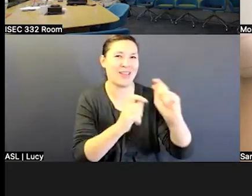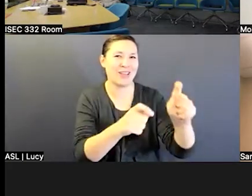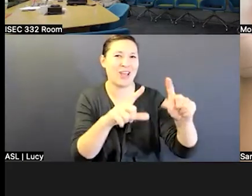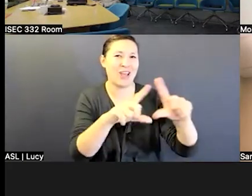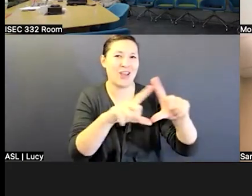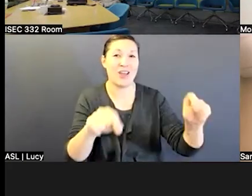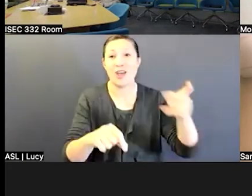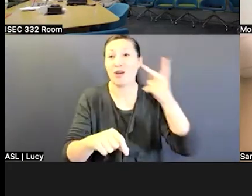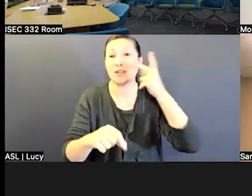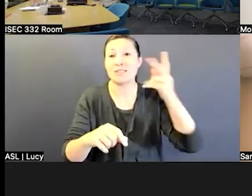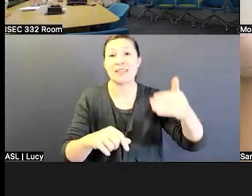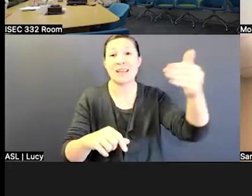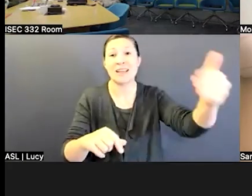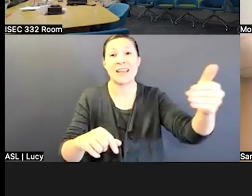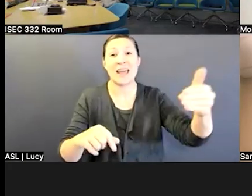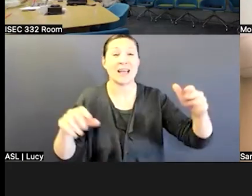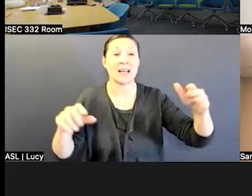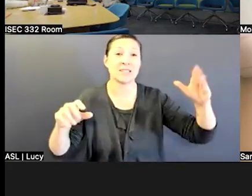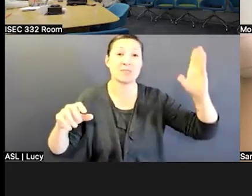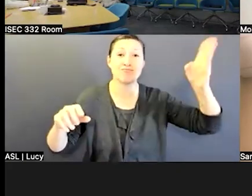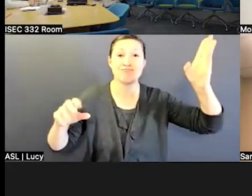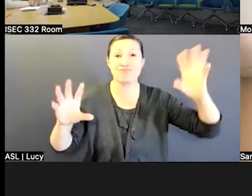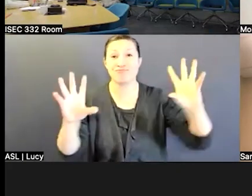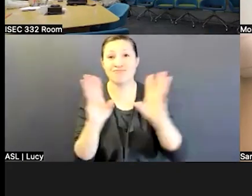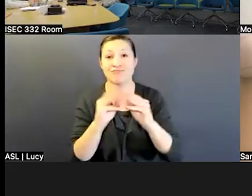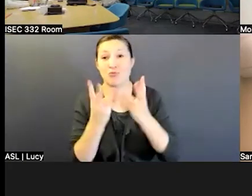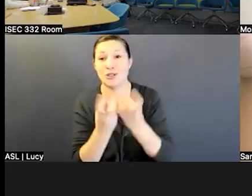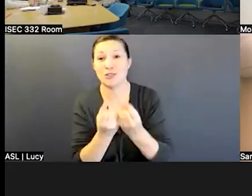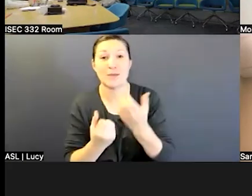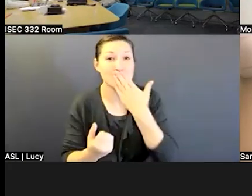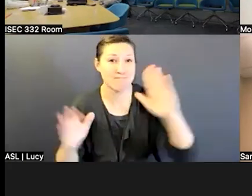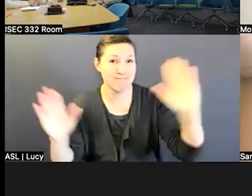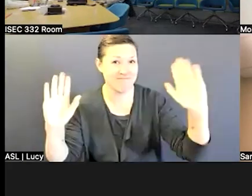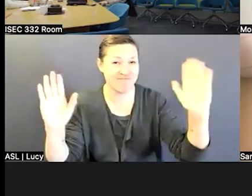event. Bye.